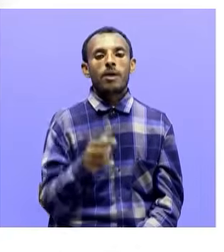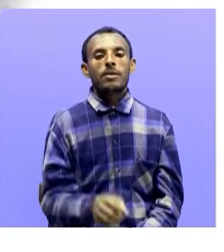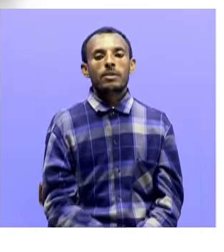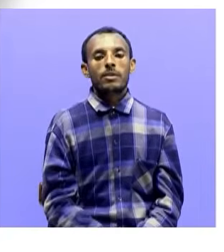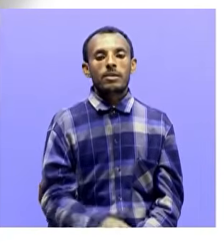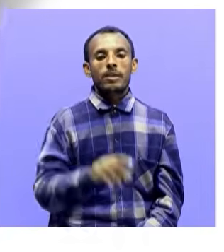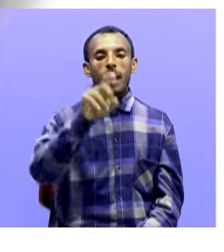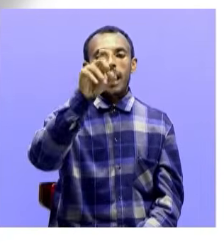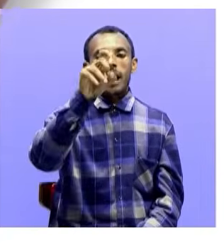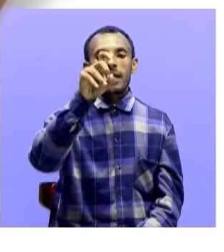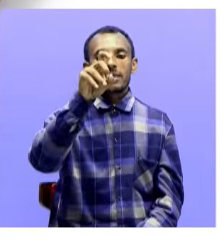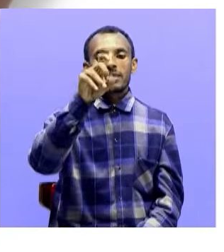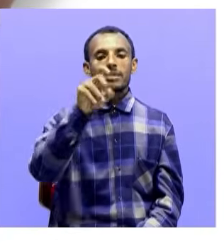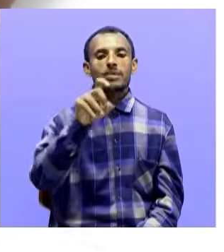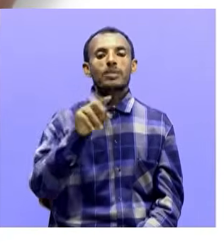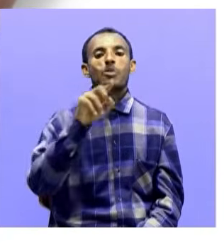x